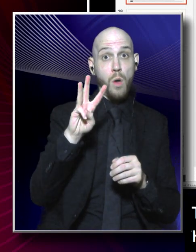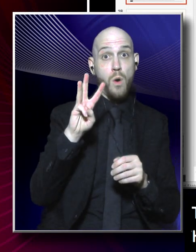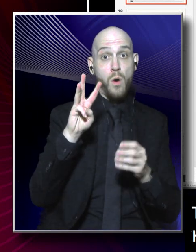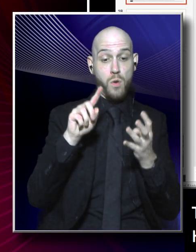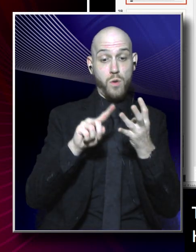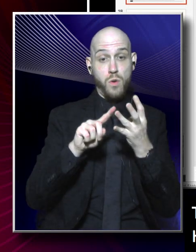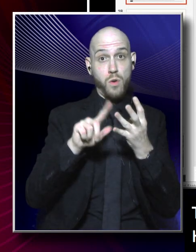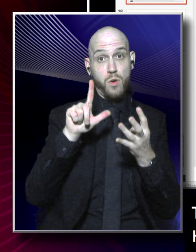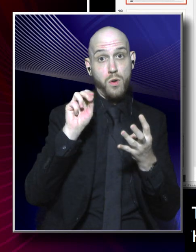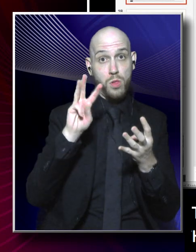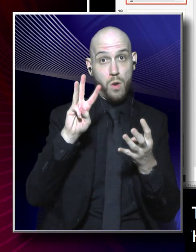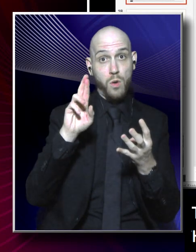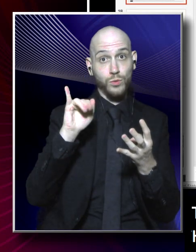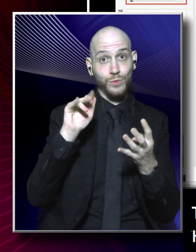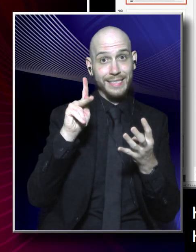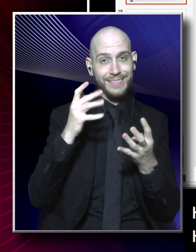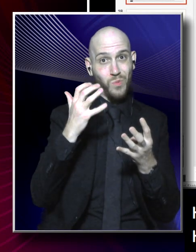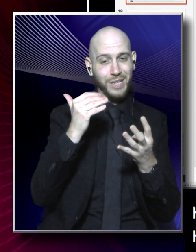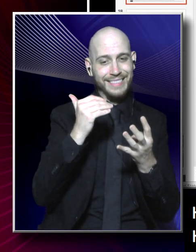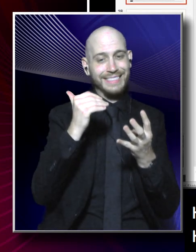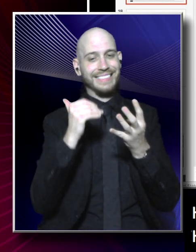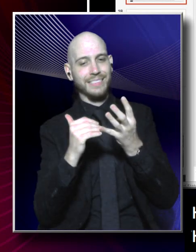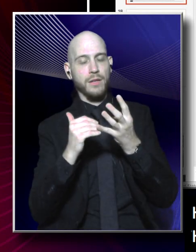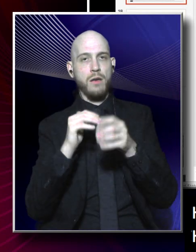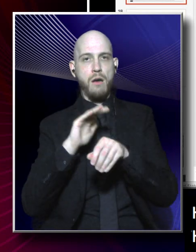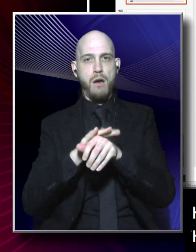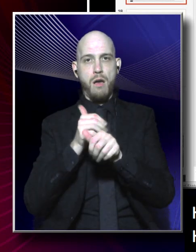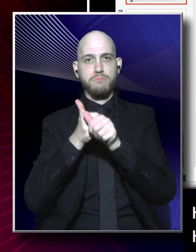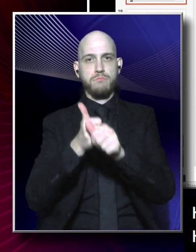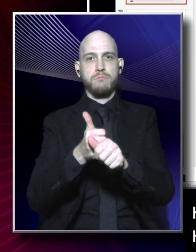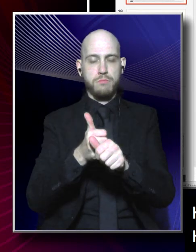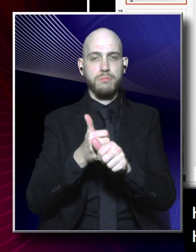instruction has to be when we move forward.